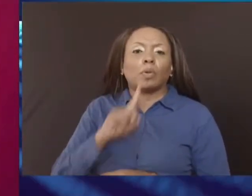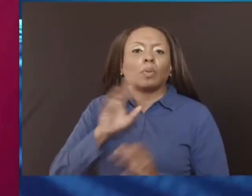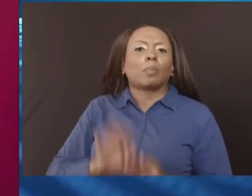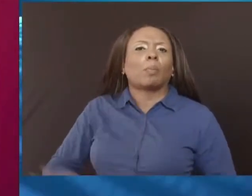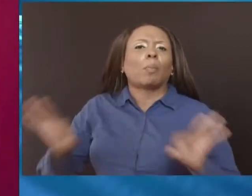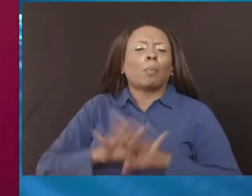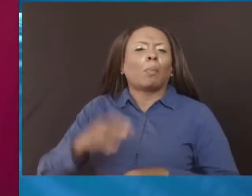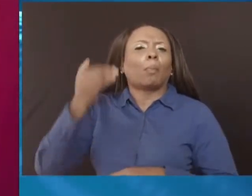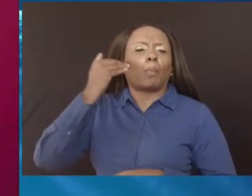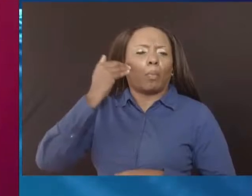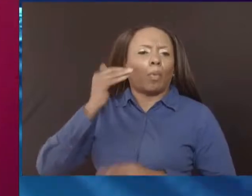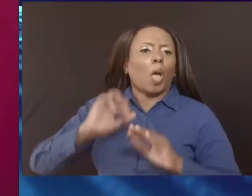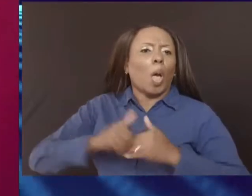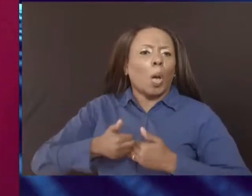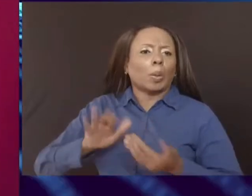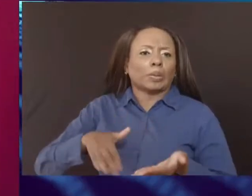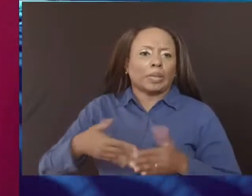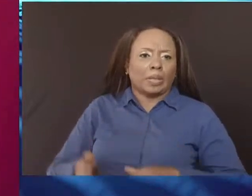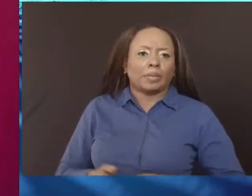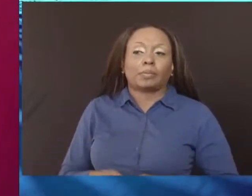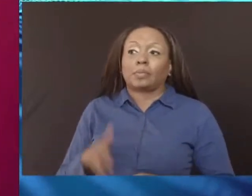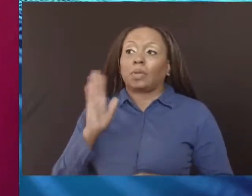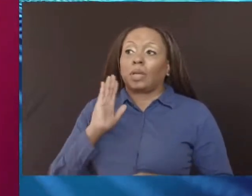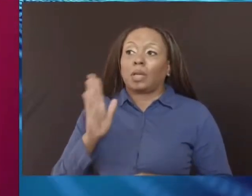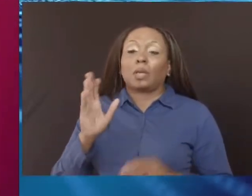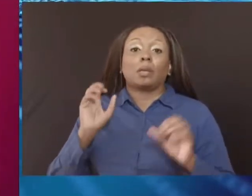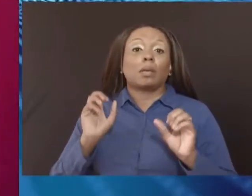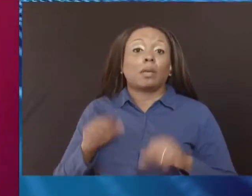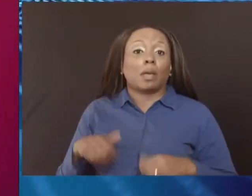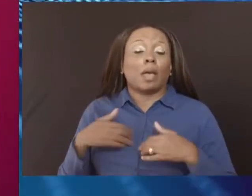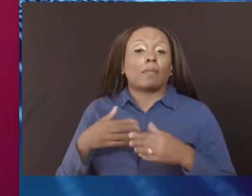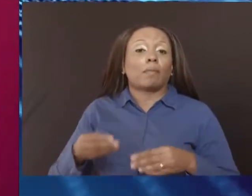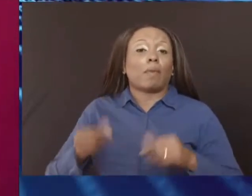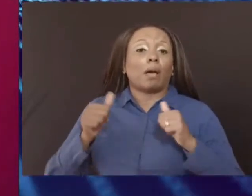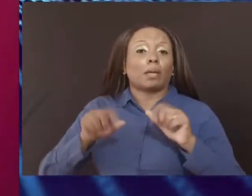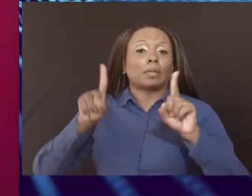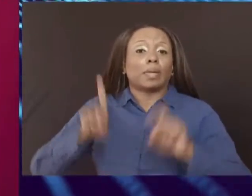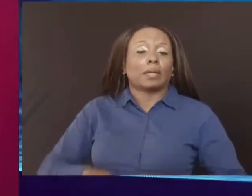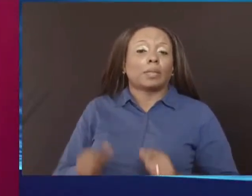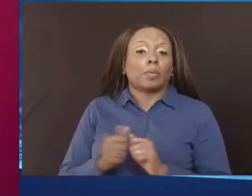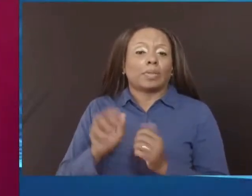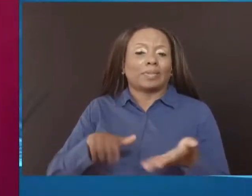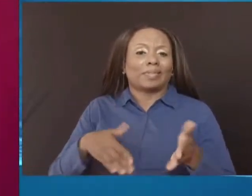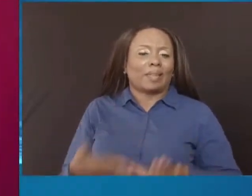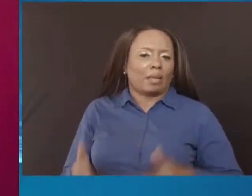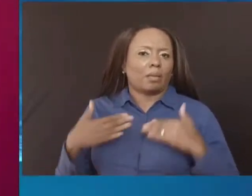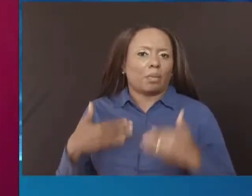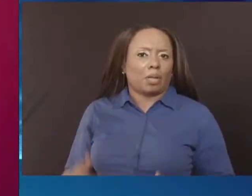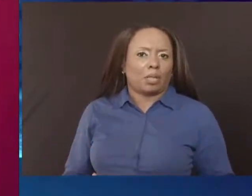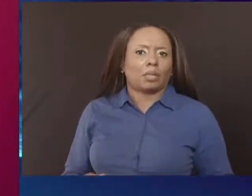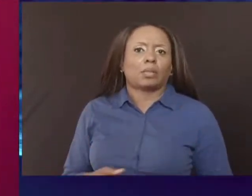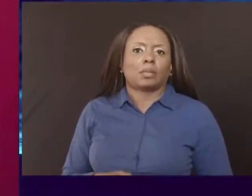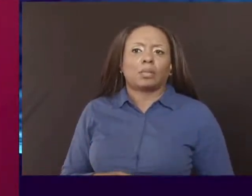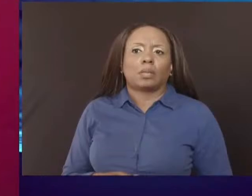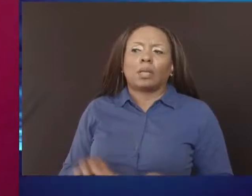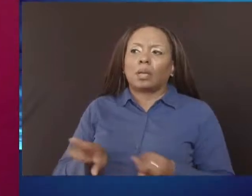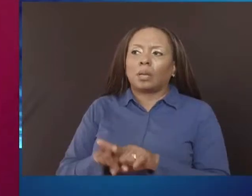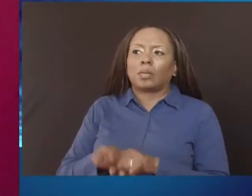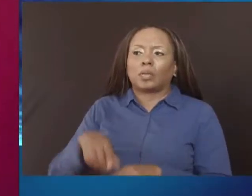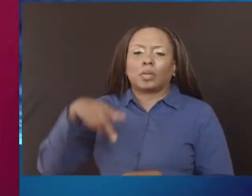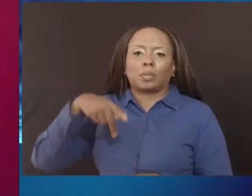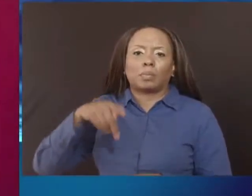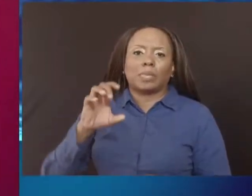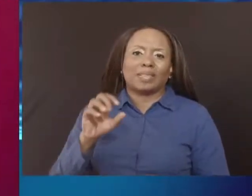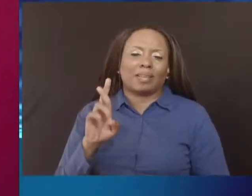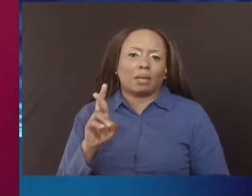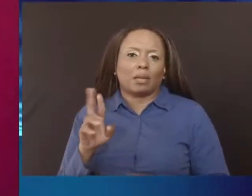person died. We can do a rapid test on a dead body, and we can do the standard PCR test for COVID-19